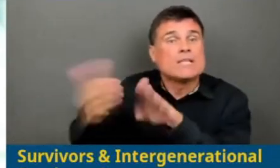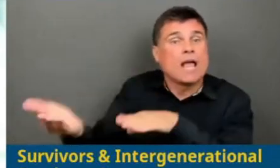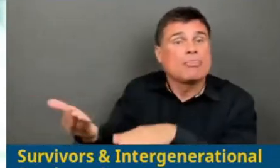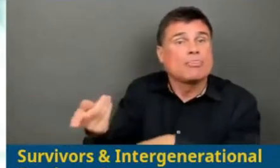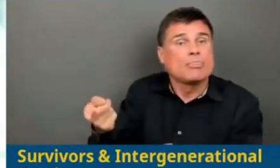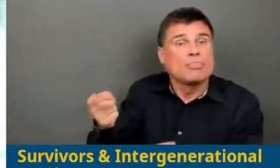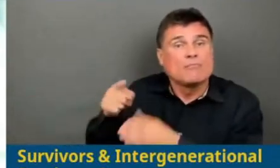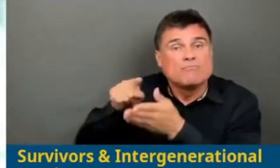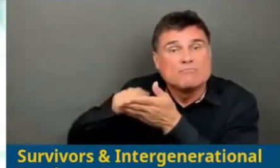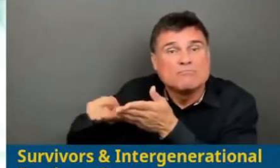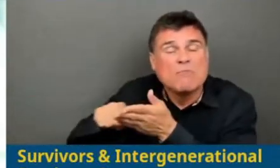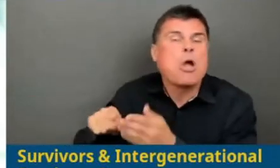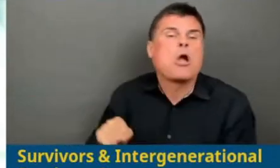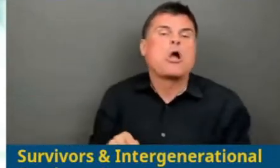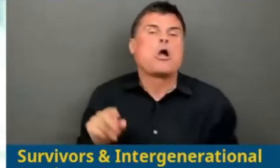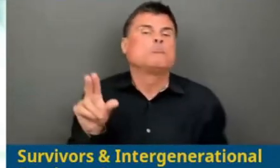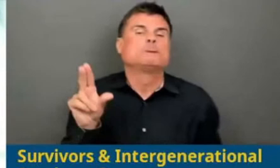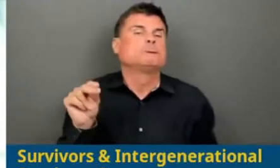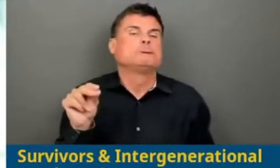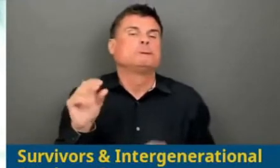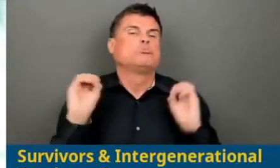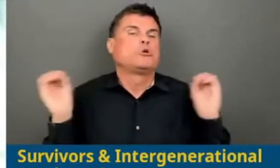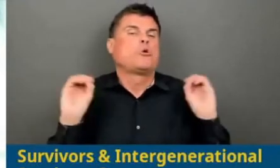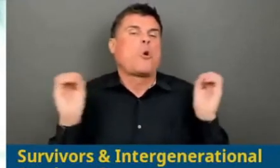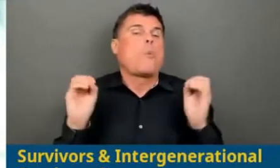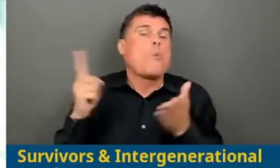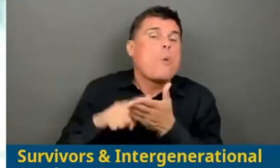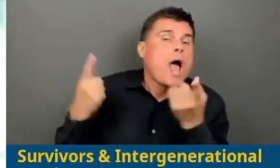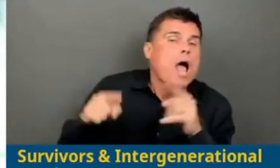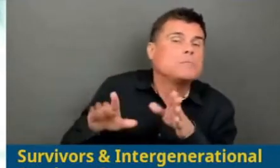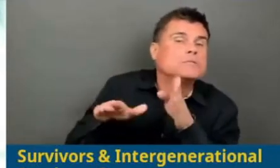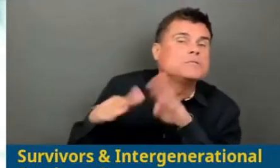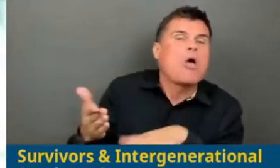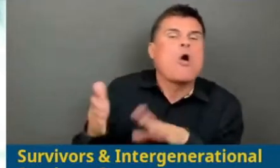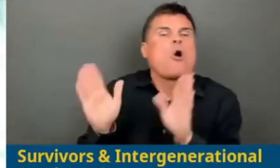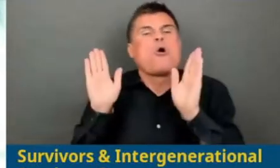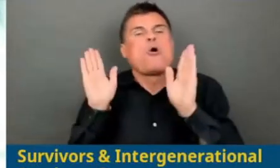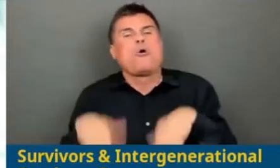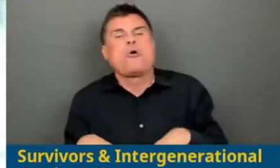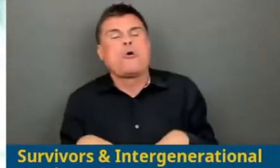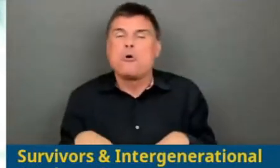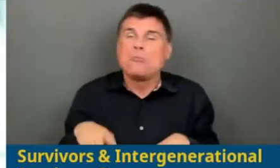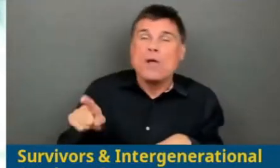with no results and no change for the residential school for years.